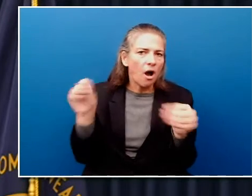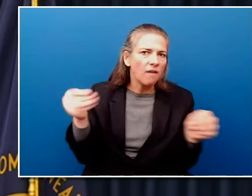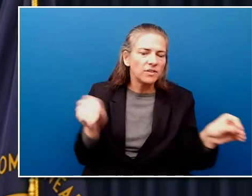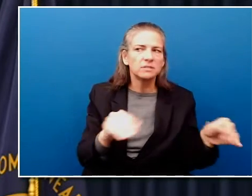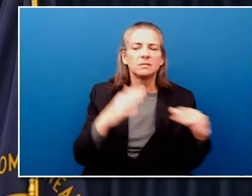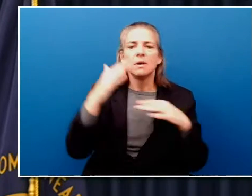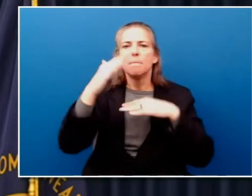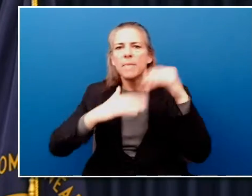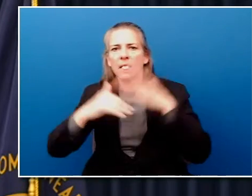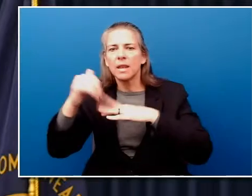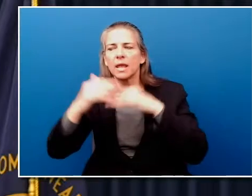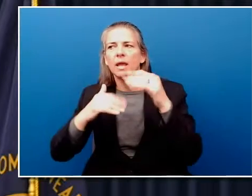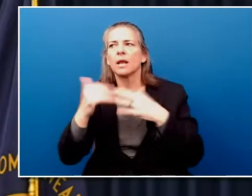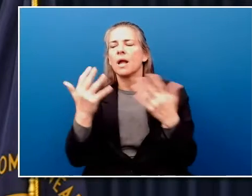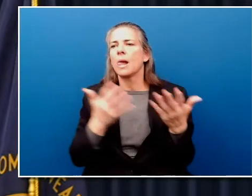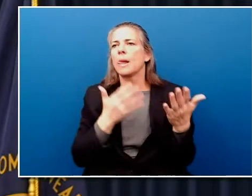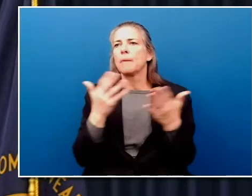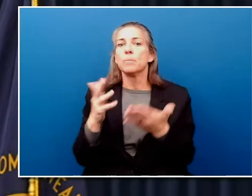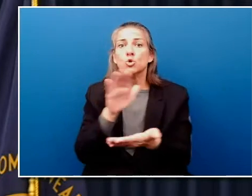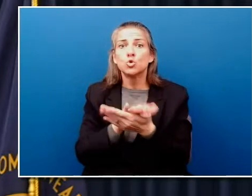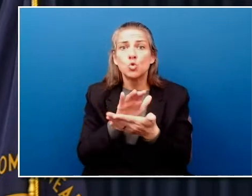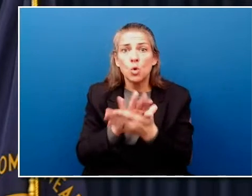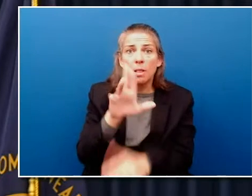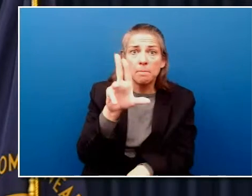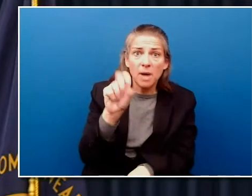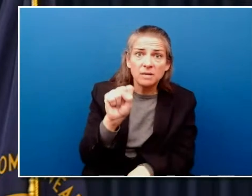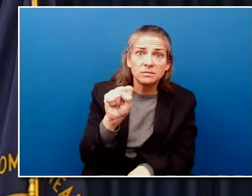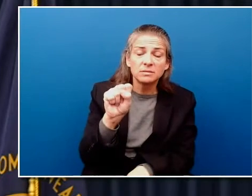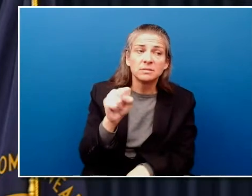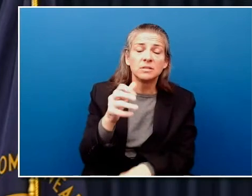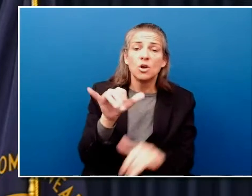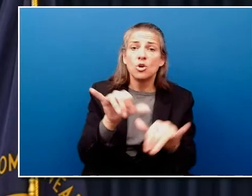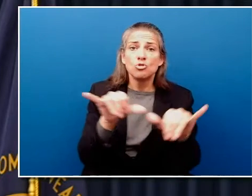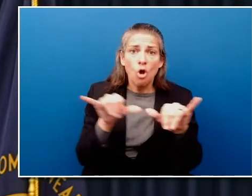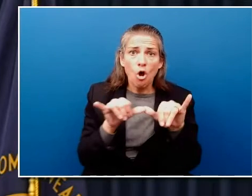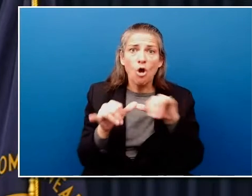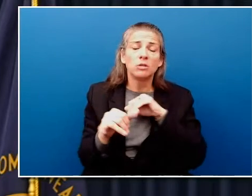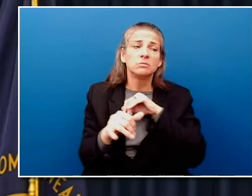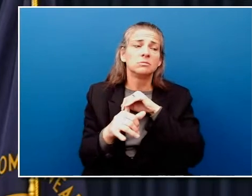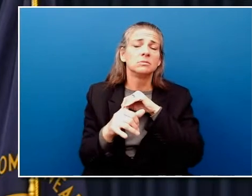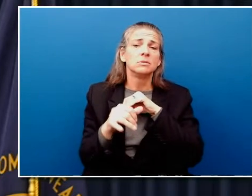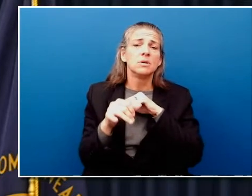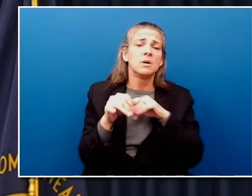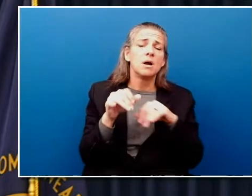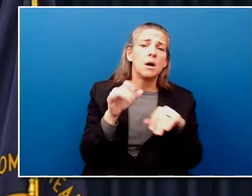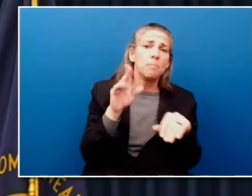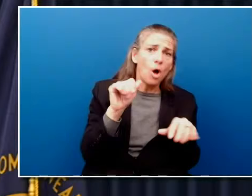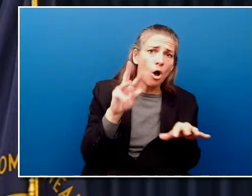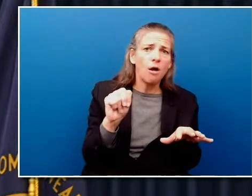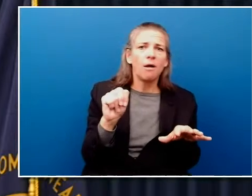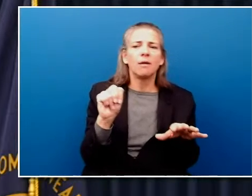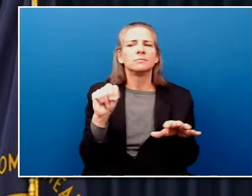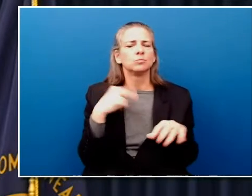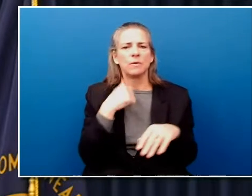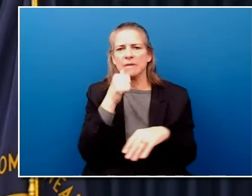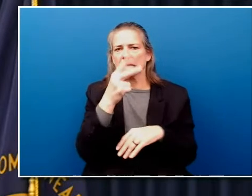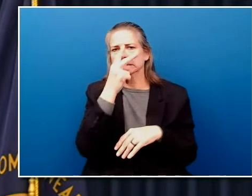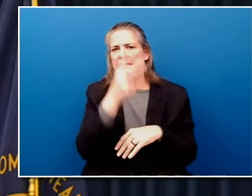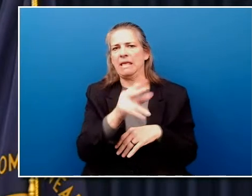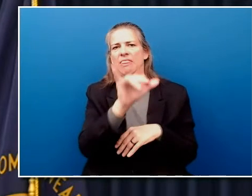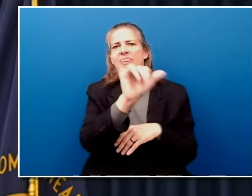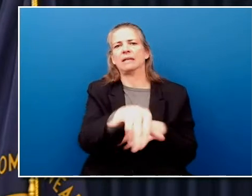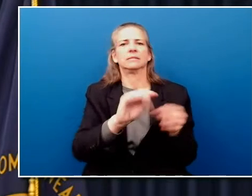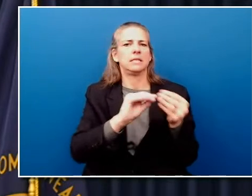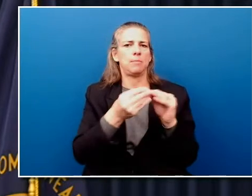buildings, school bus yards and barns. We haven't seen or had that reported to us